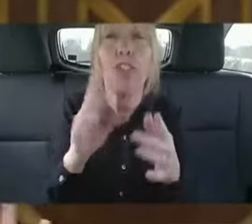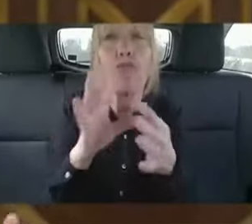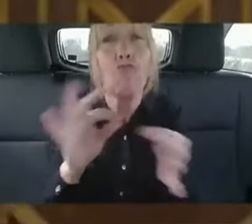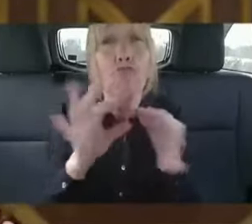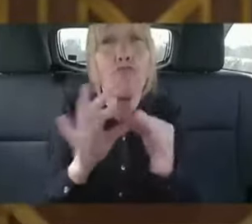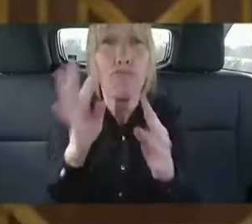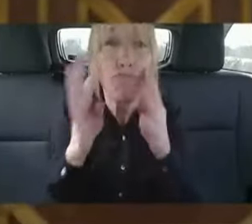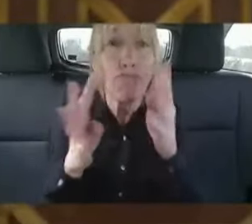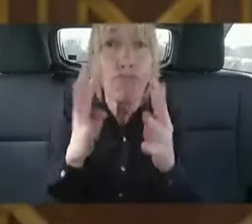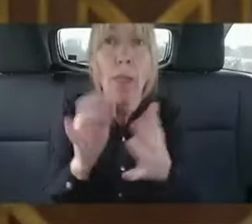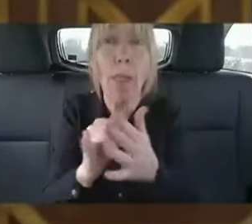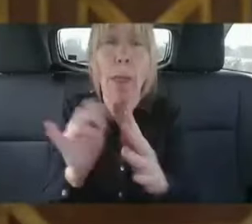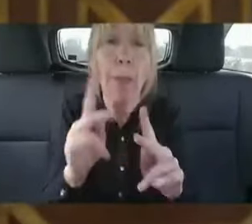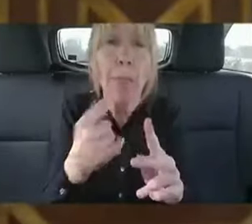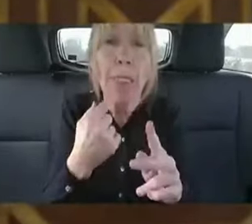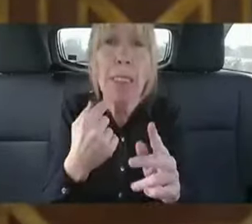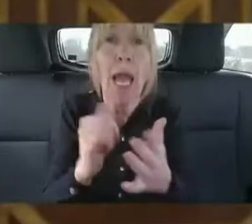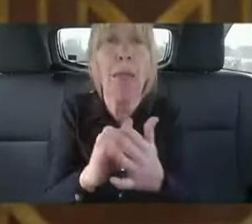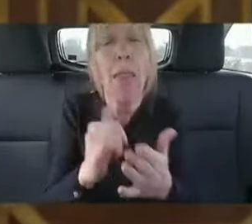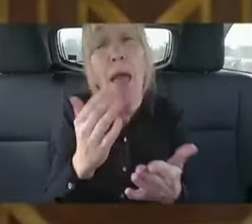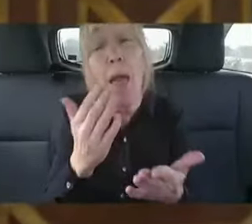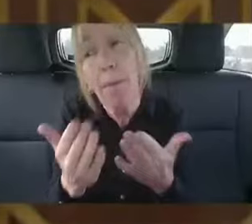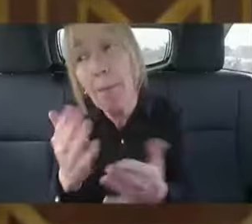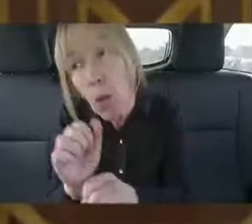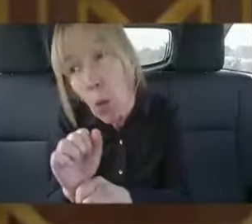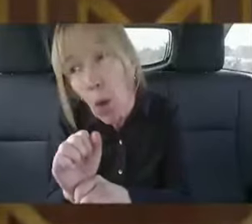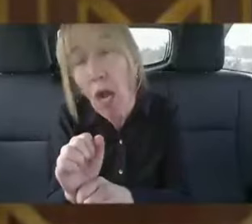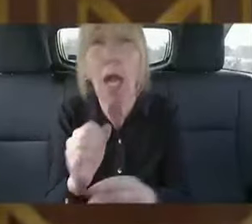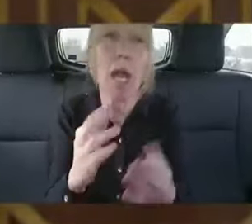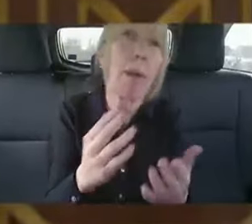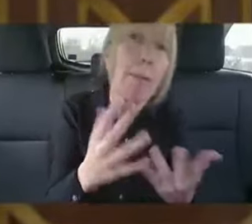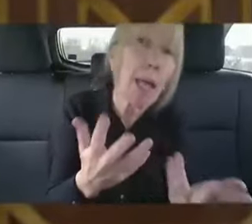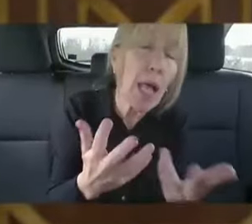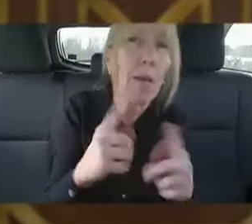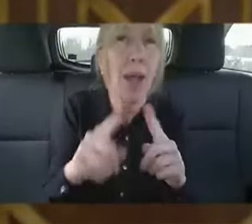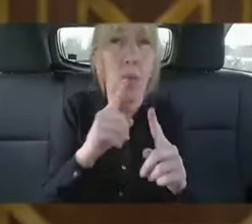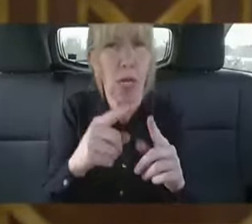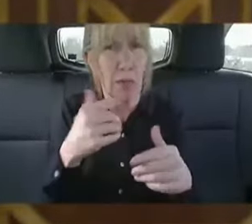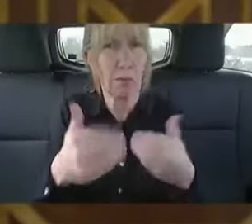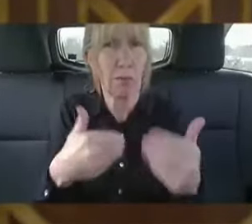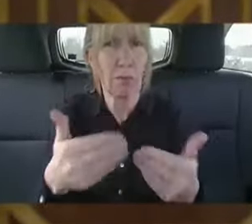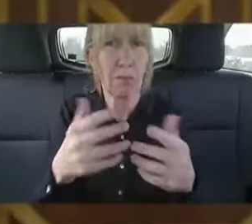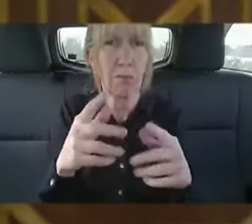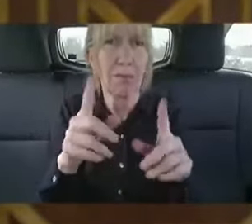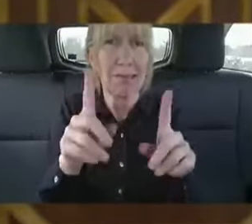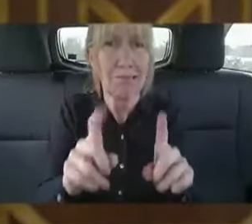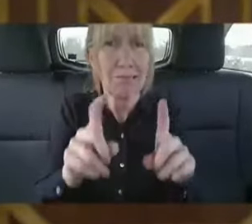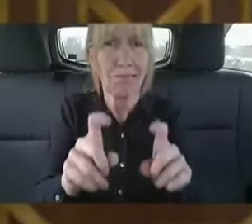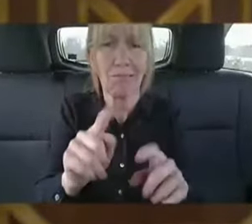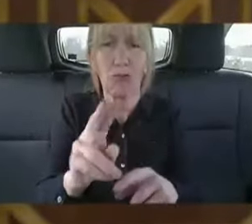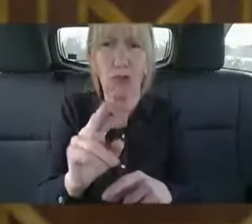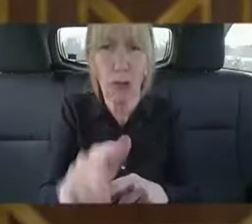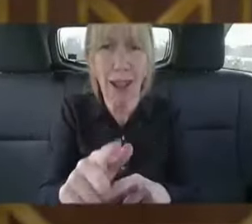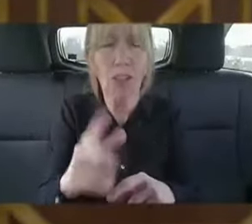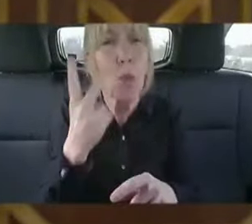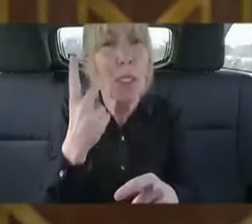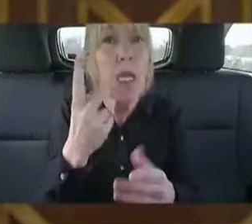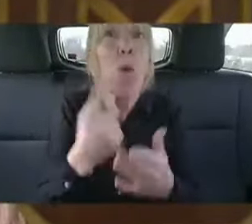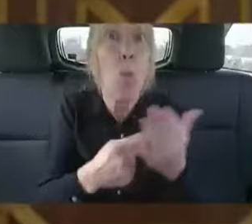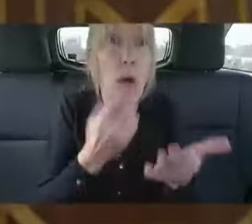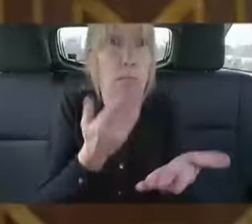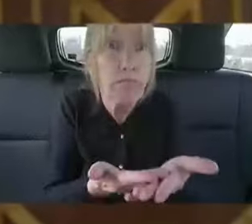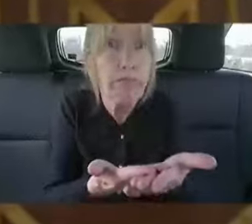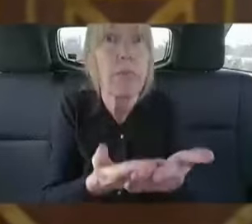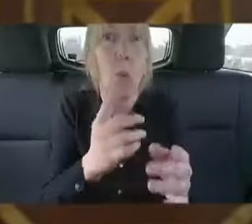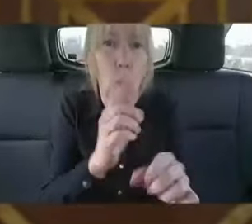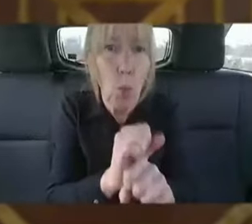that people say that these things might work, but I think we need to accelerate trials so we actually find out what works and what doesn't.